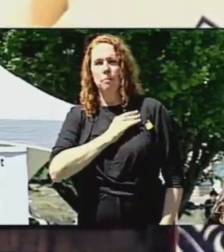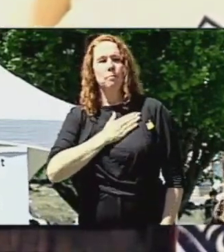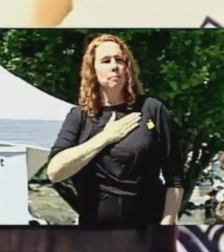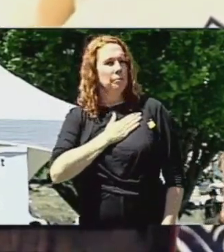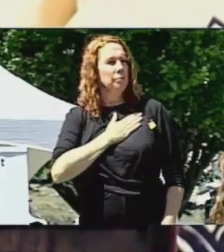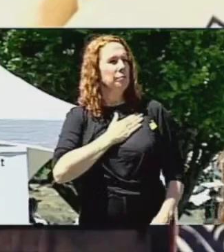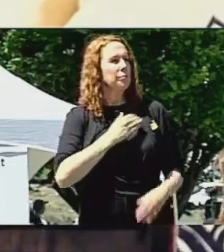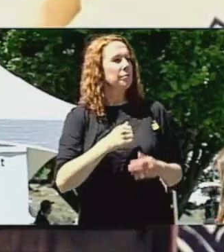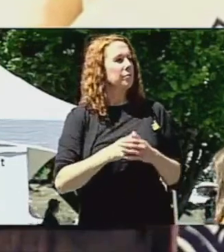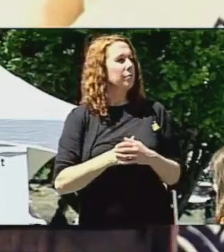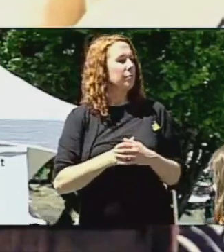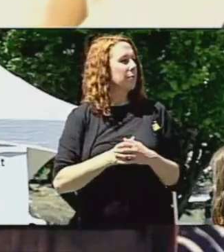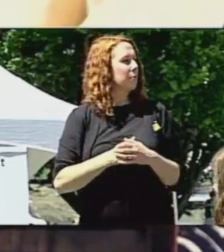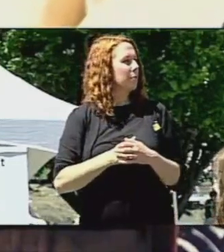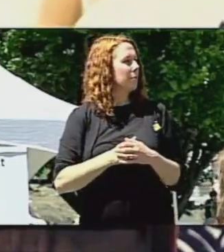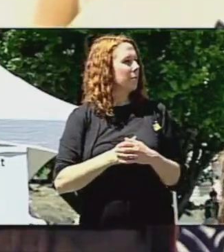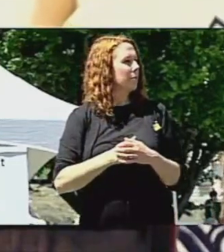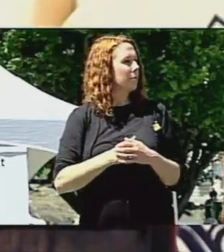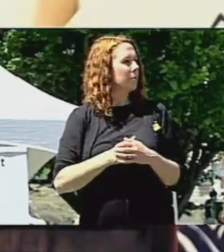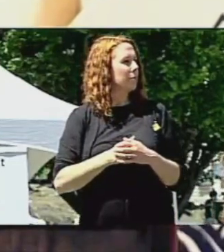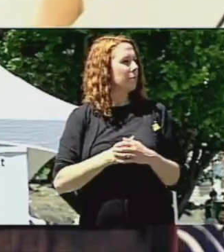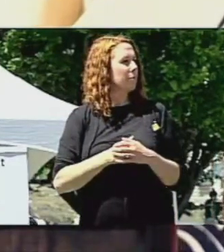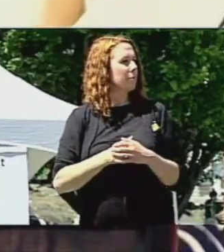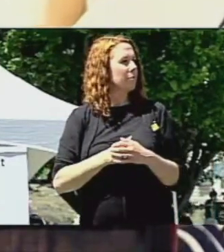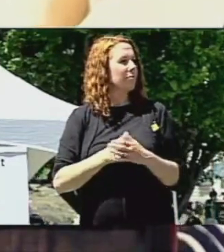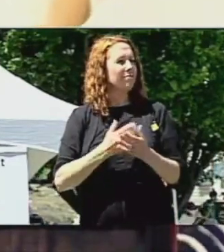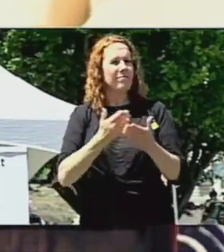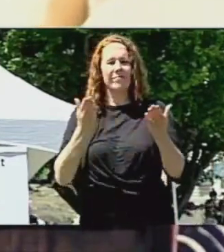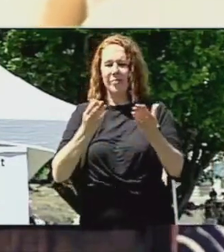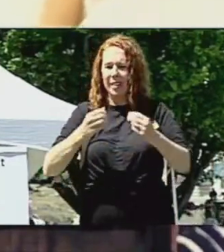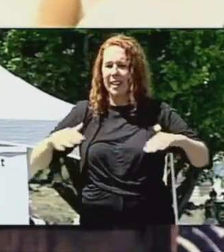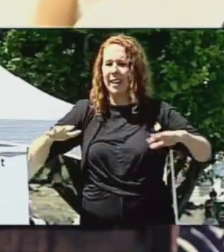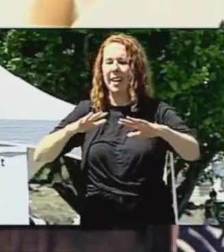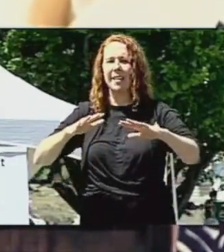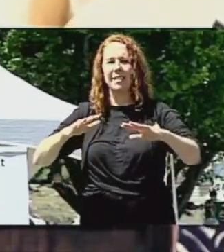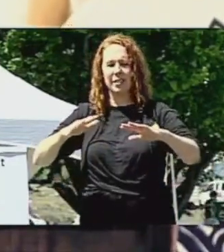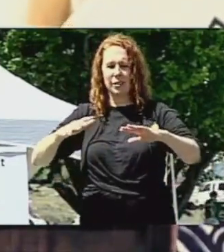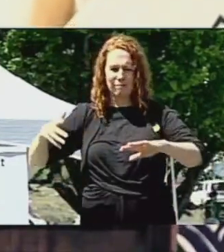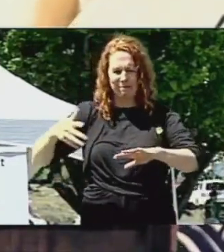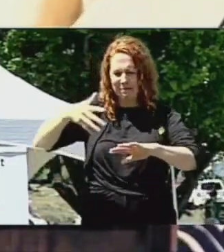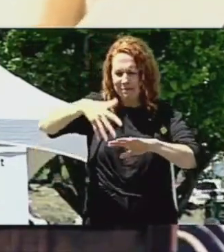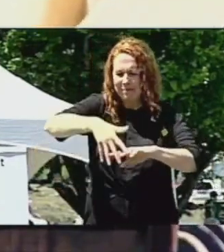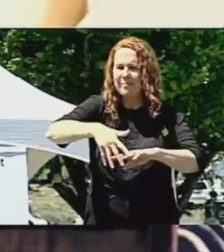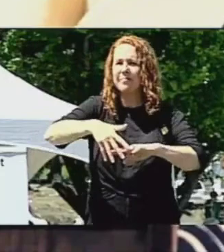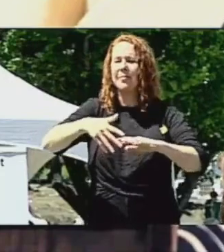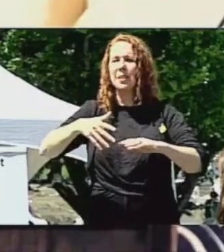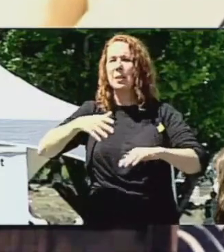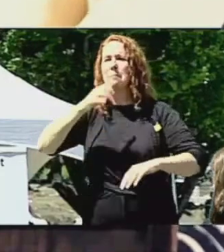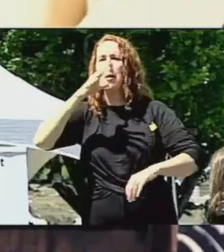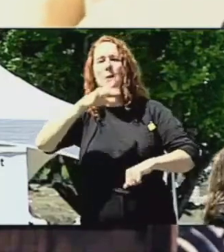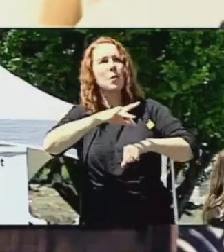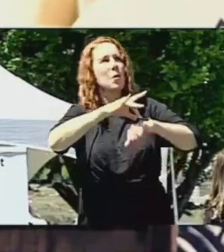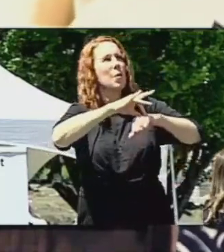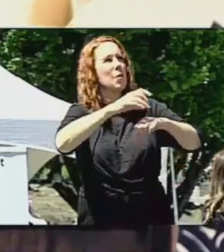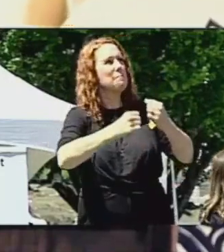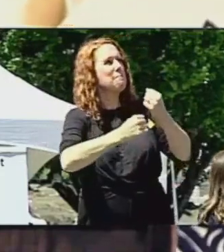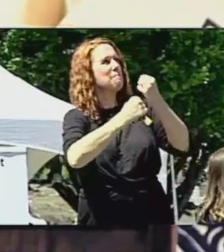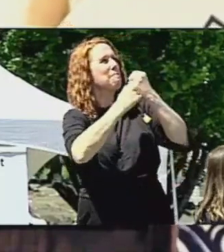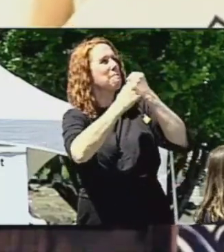Each of us are so rooted in the land and in Mother Earth, and we can always turn to her.